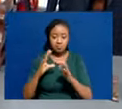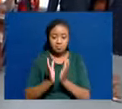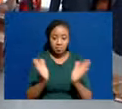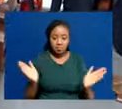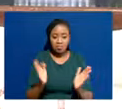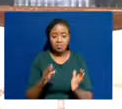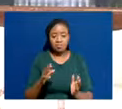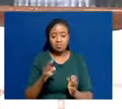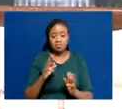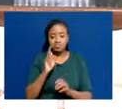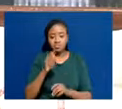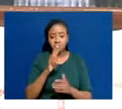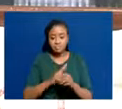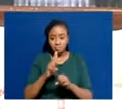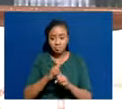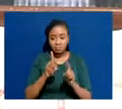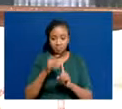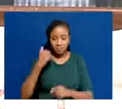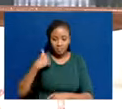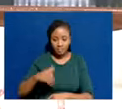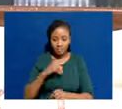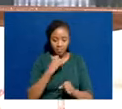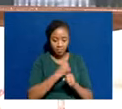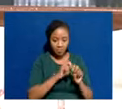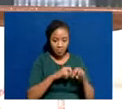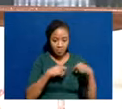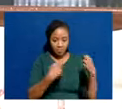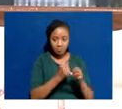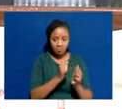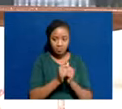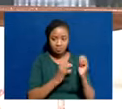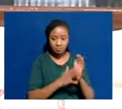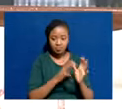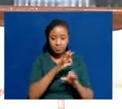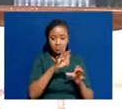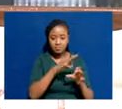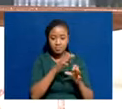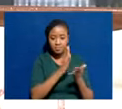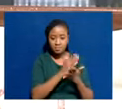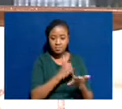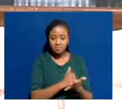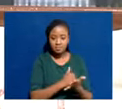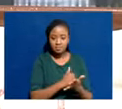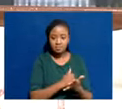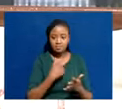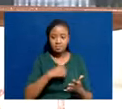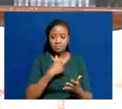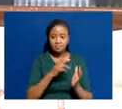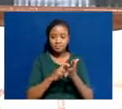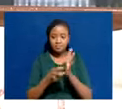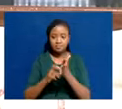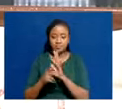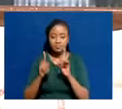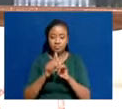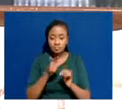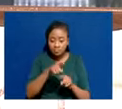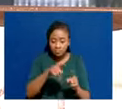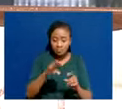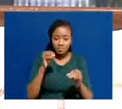Matatu sector. We have a quarterly meeting. And we've agreed on many things, including them investing in